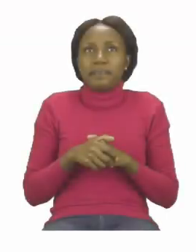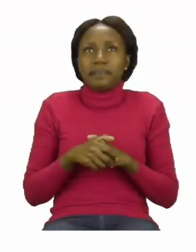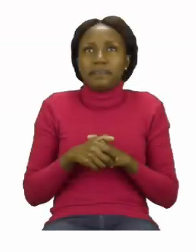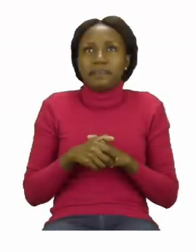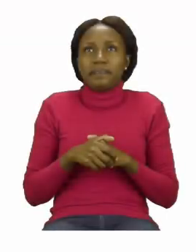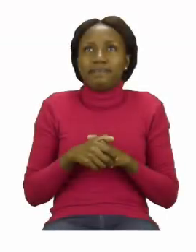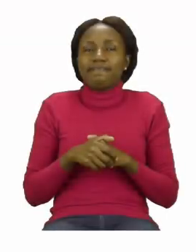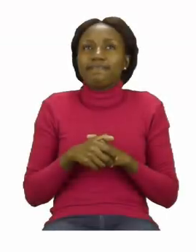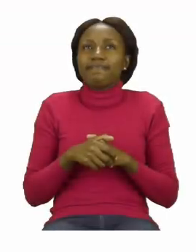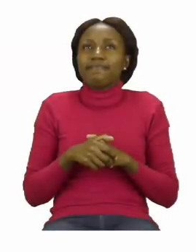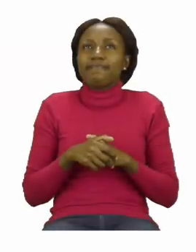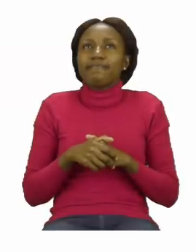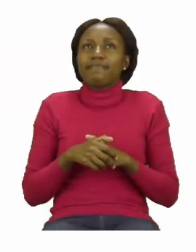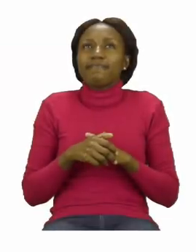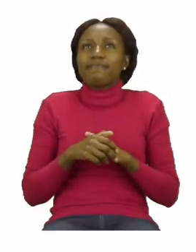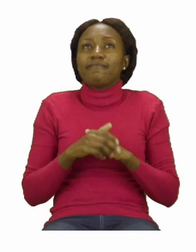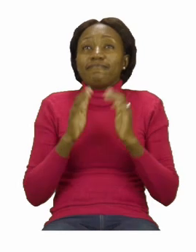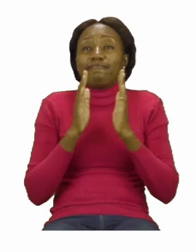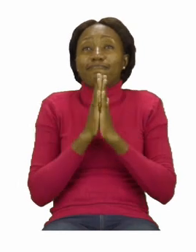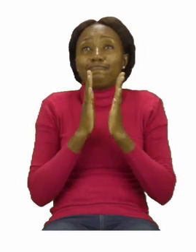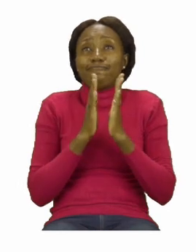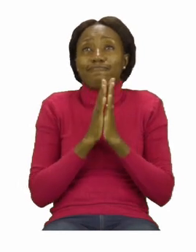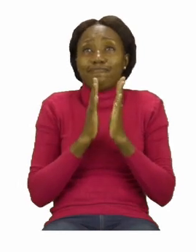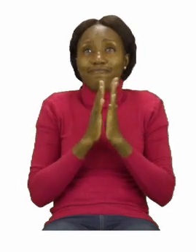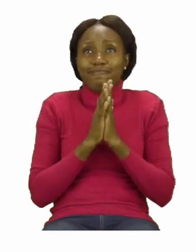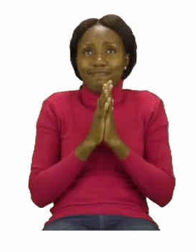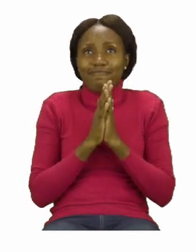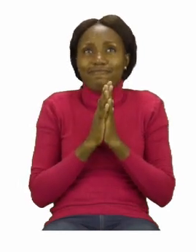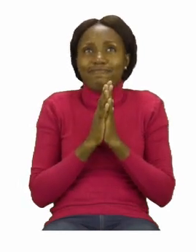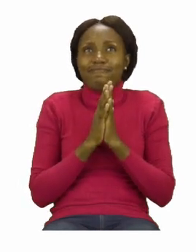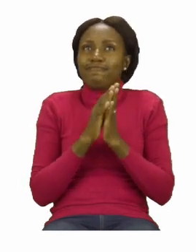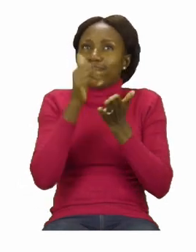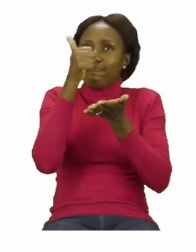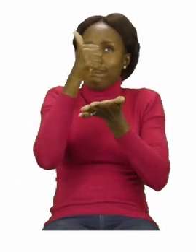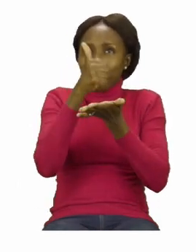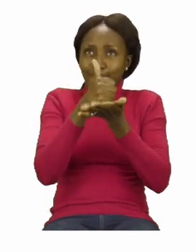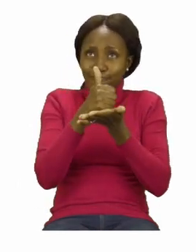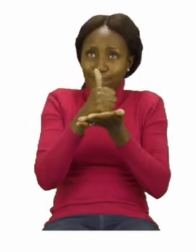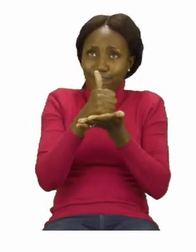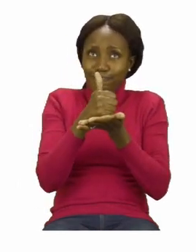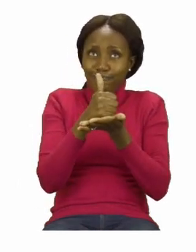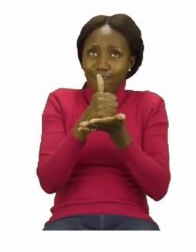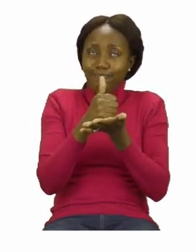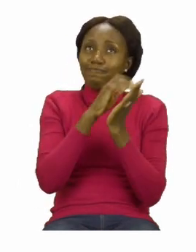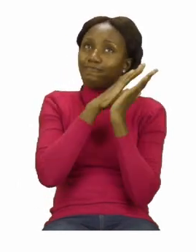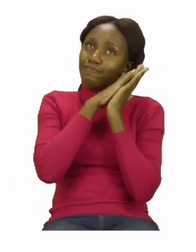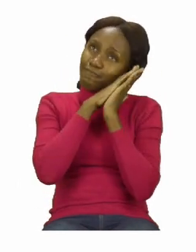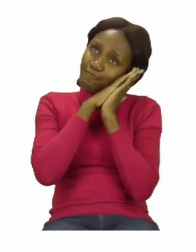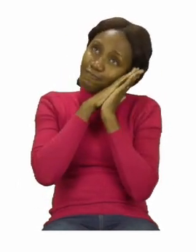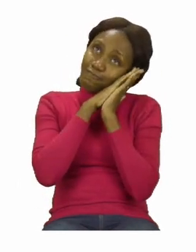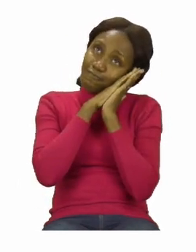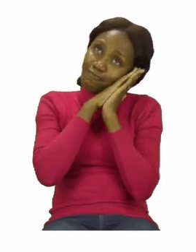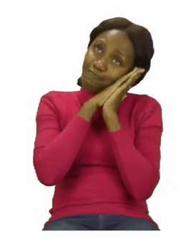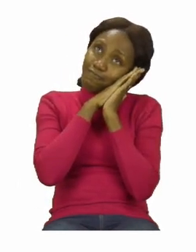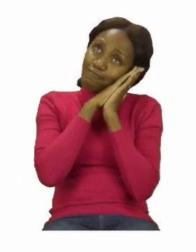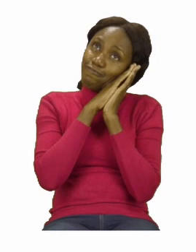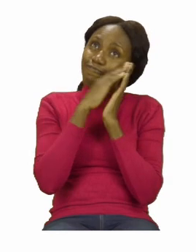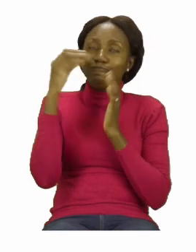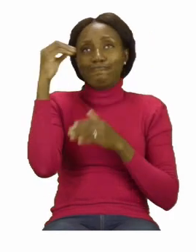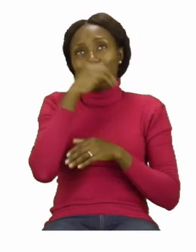Let's please repeat after me. Sitting, sleeping,